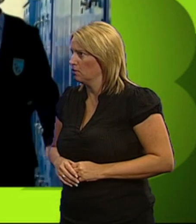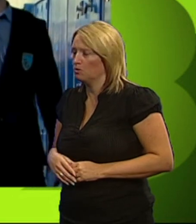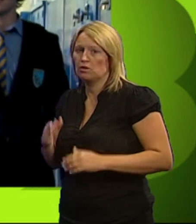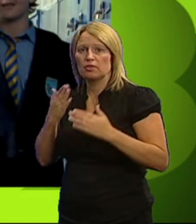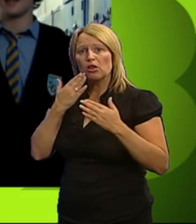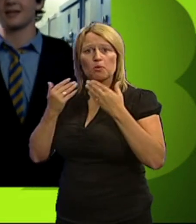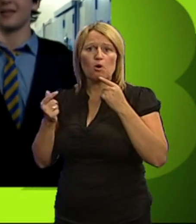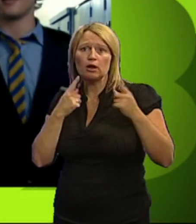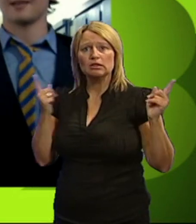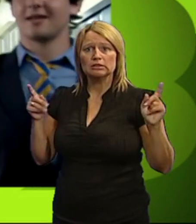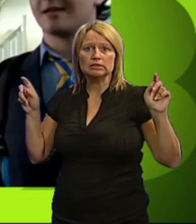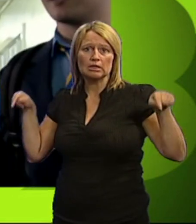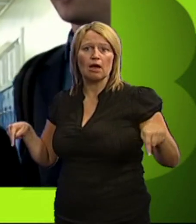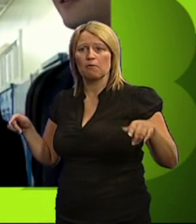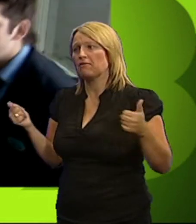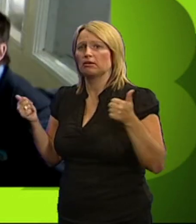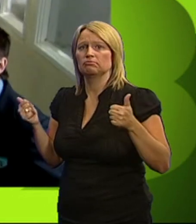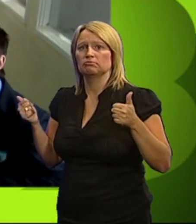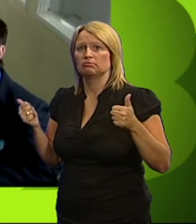Thank you, boys. Just down here, I'll be fine.